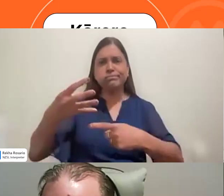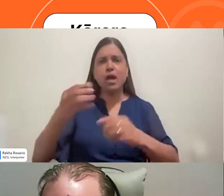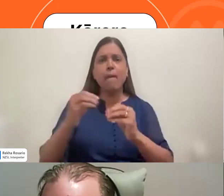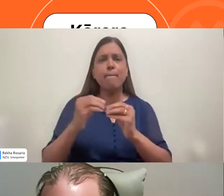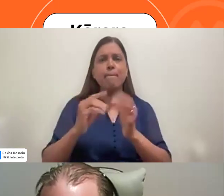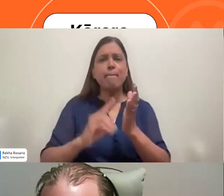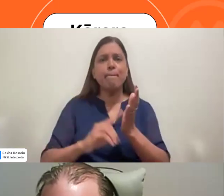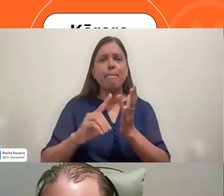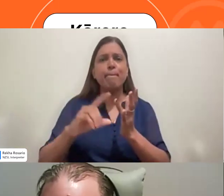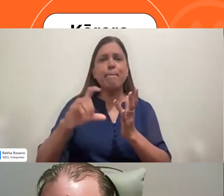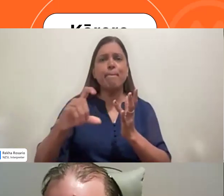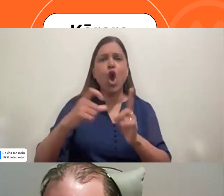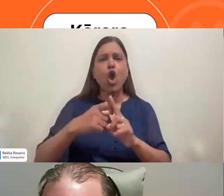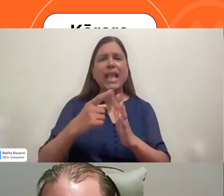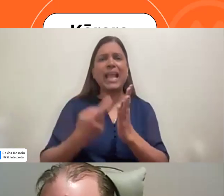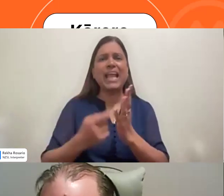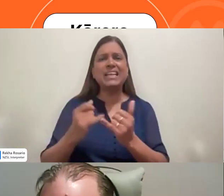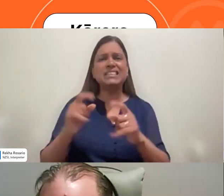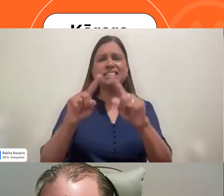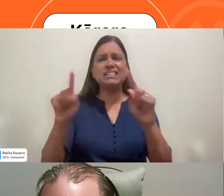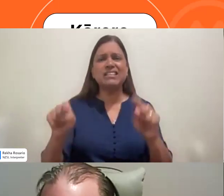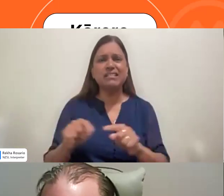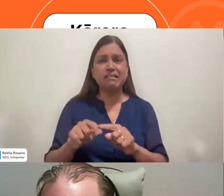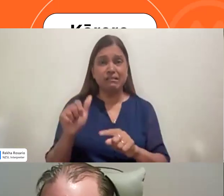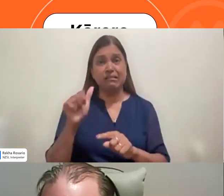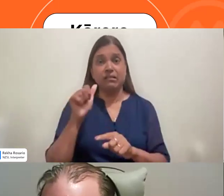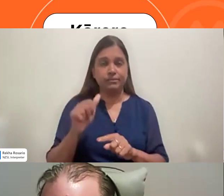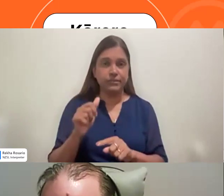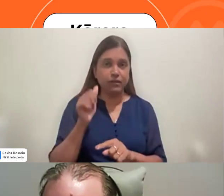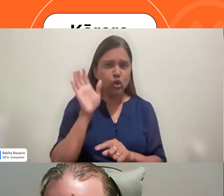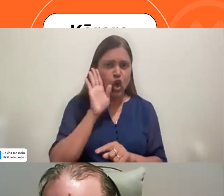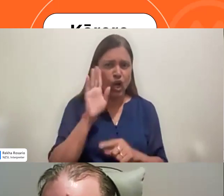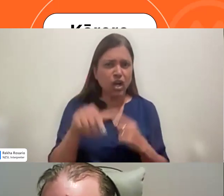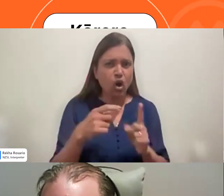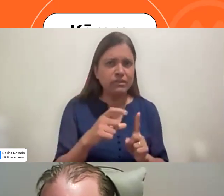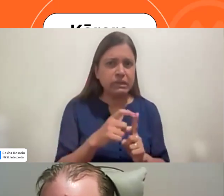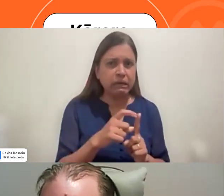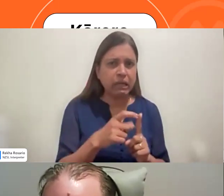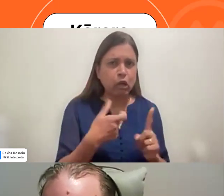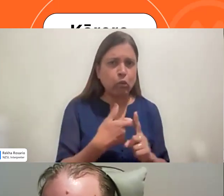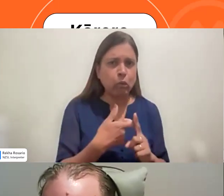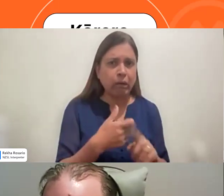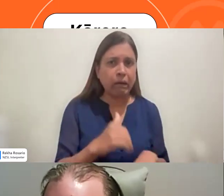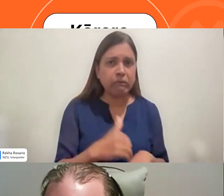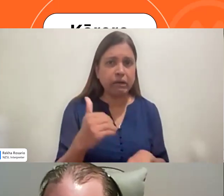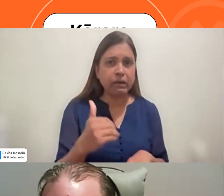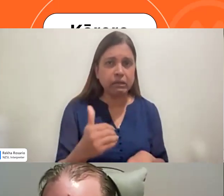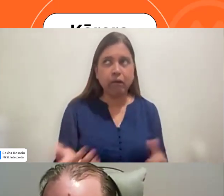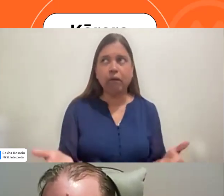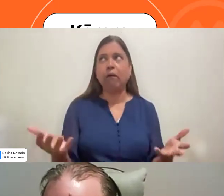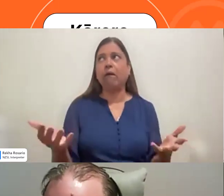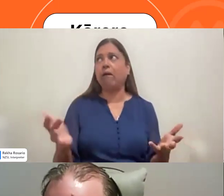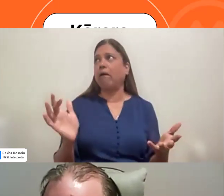don't know if people have heard of the Dunning-Kruger effect. So it has 2 sides to it. And I think one of the big ones is it's just